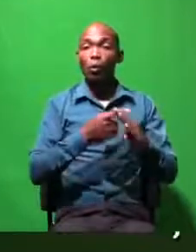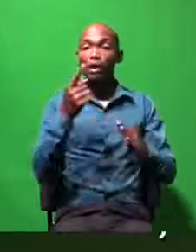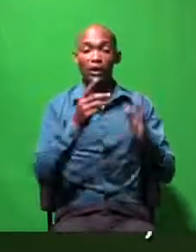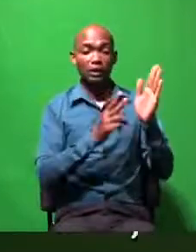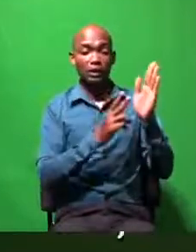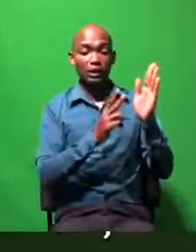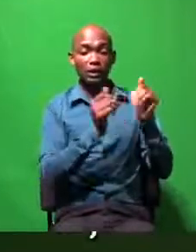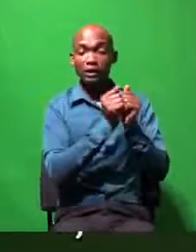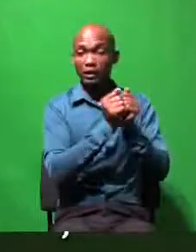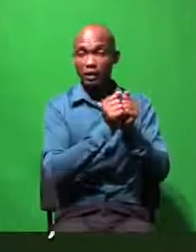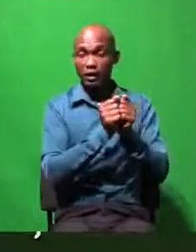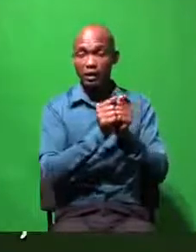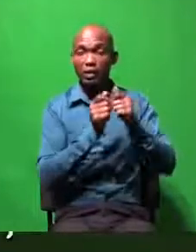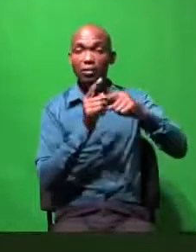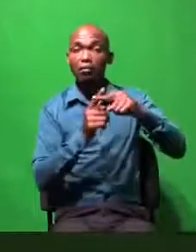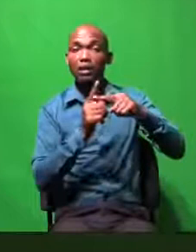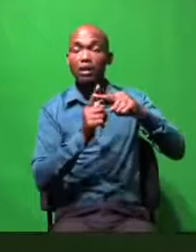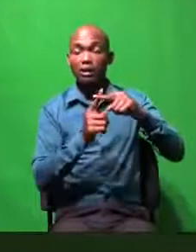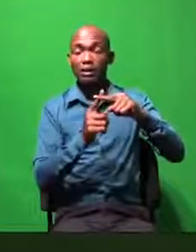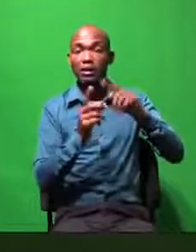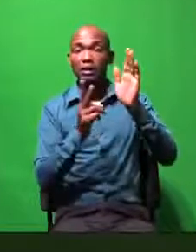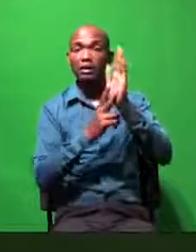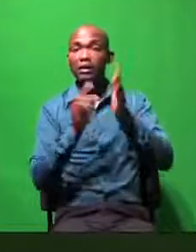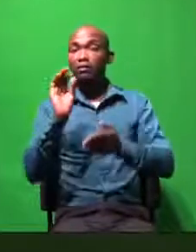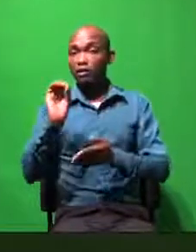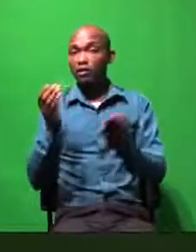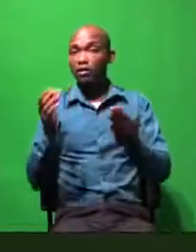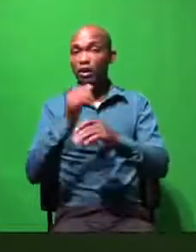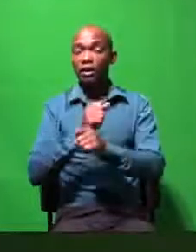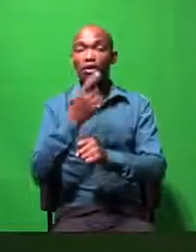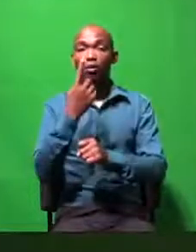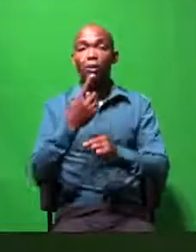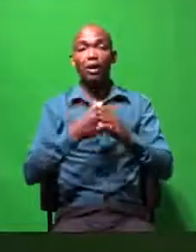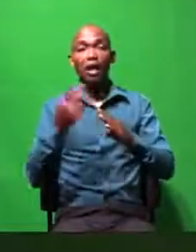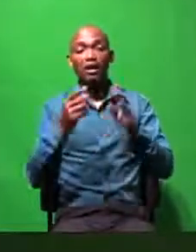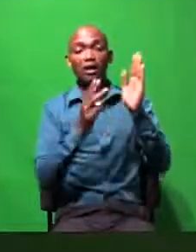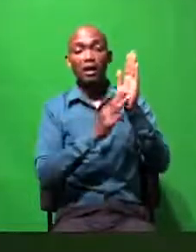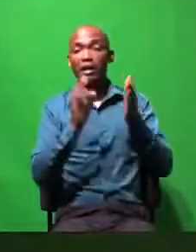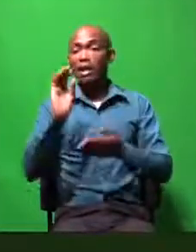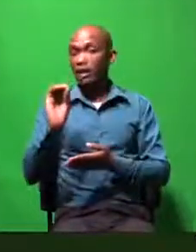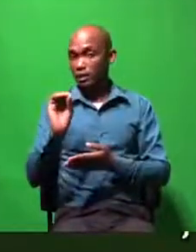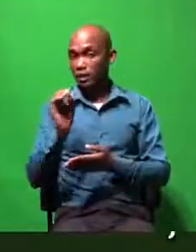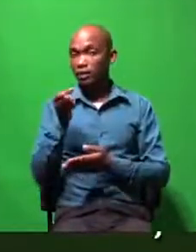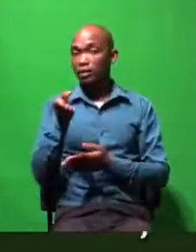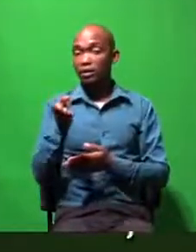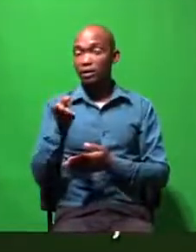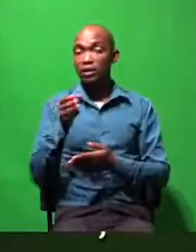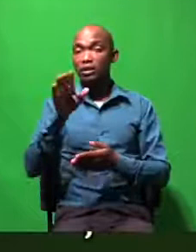110 plus 70 degrees is 180 degrees. So here we can